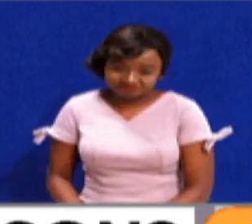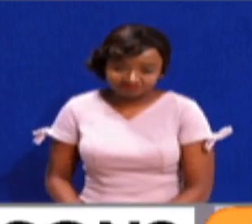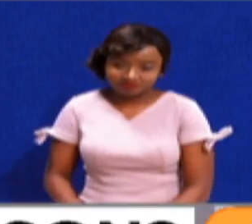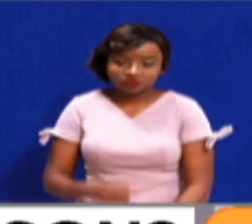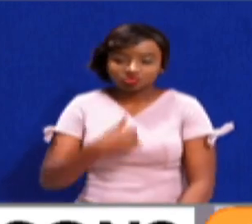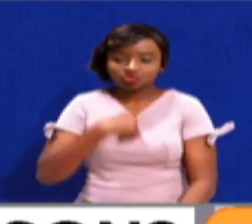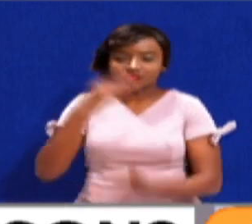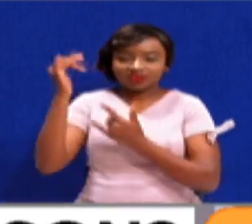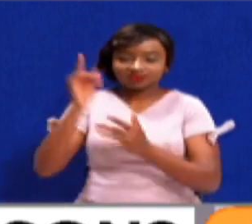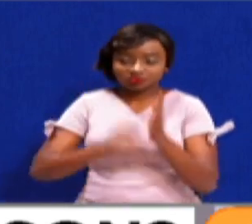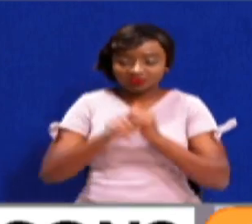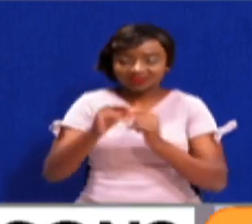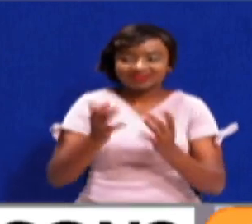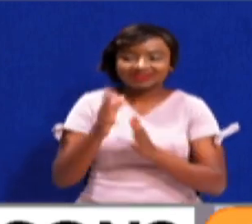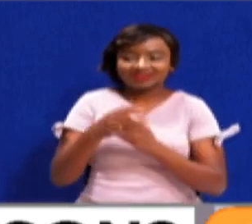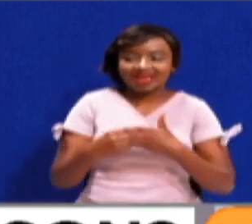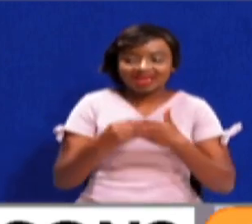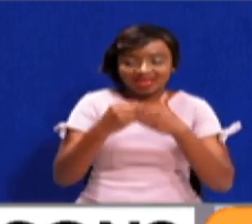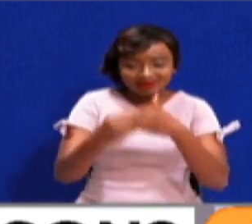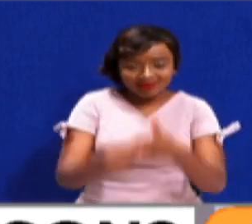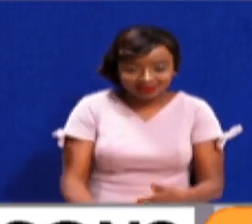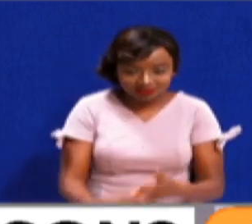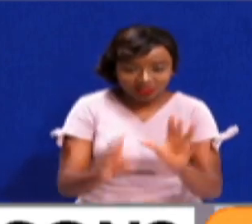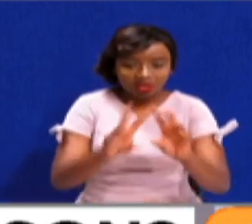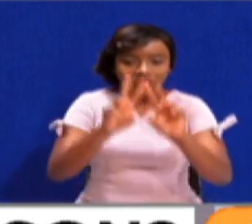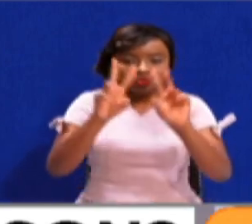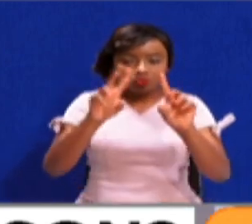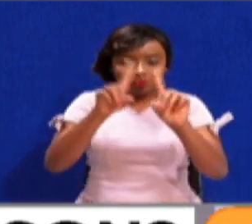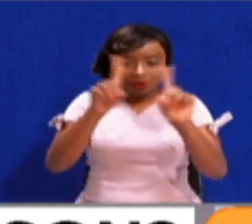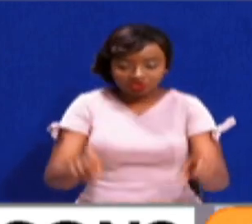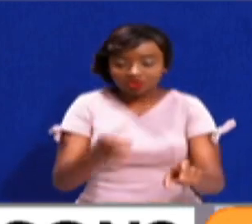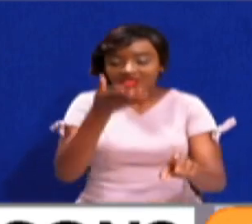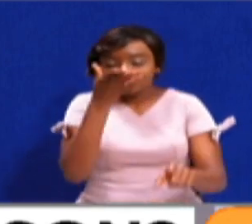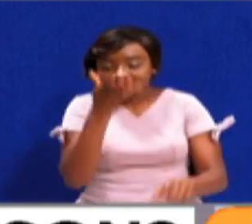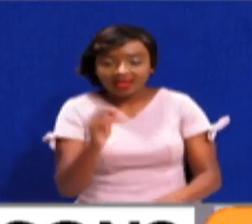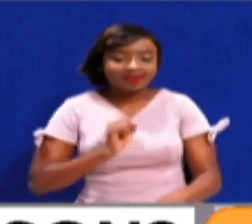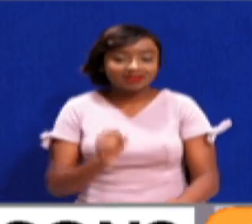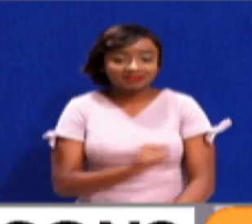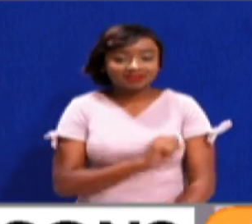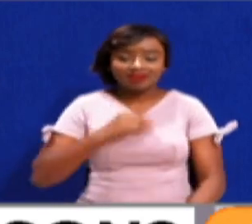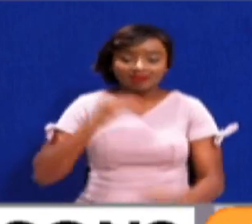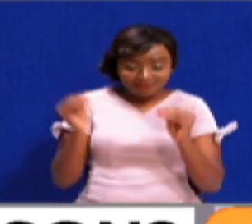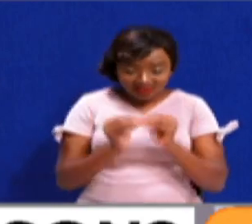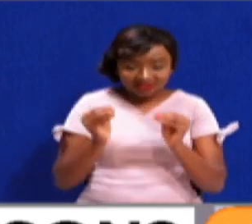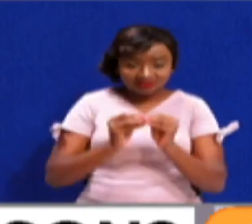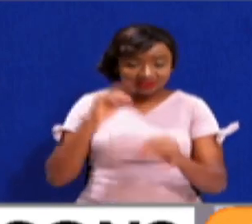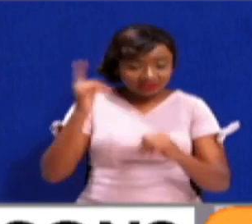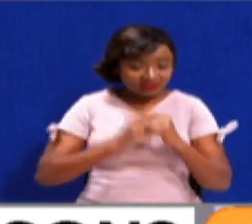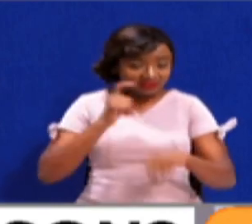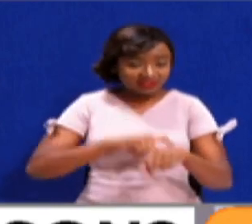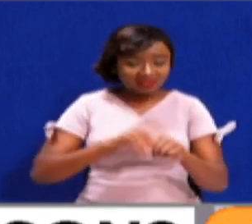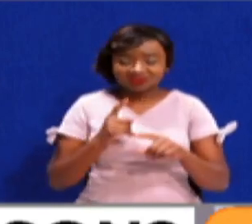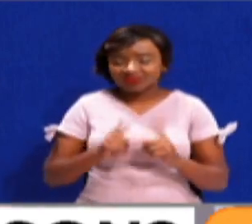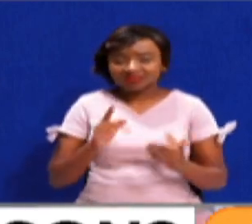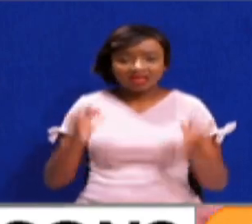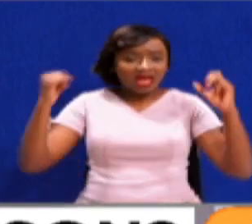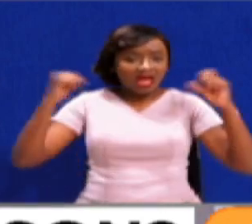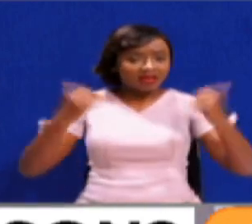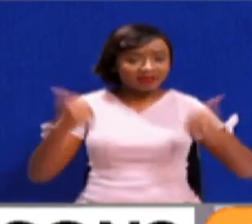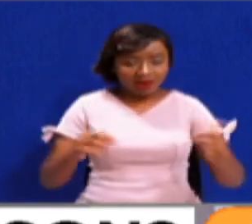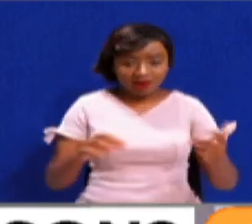is a leadership question in the Senate particularly. That they have sat 7 times and not agreed tells us there's a leadership challenge therein. And